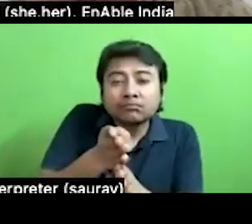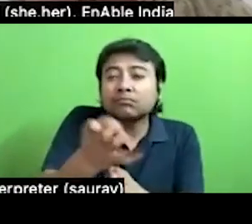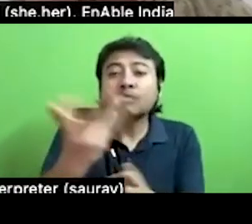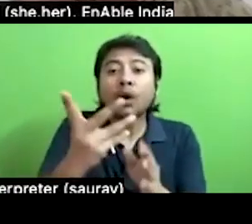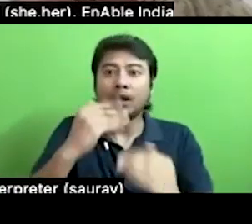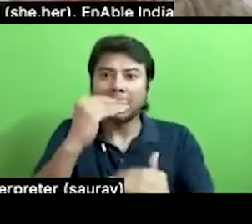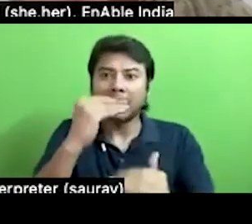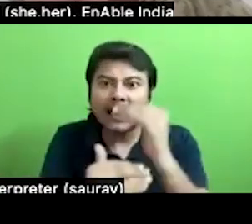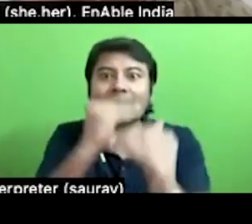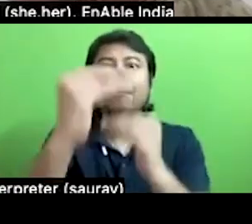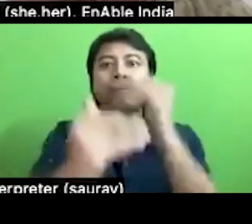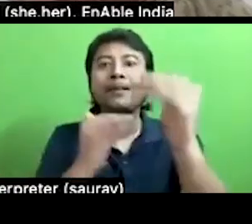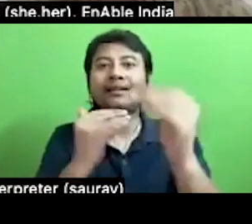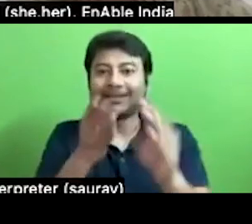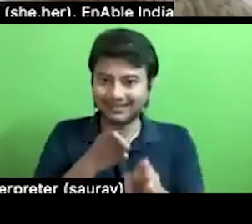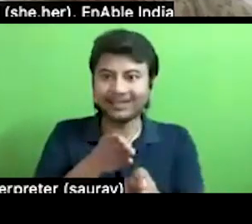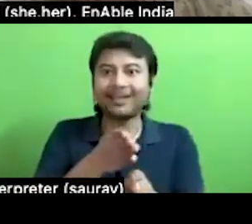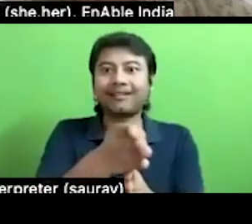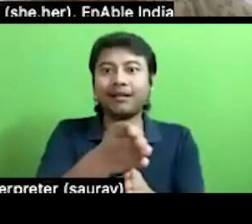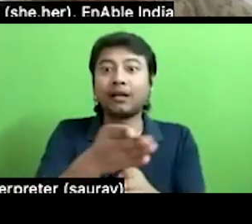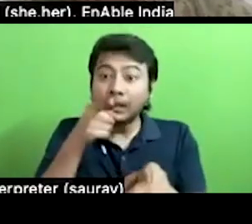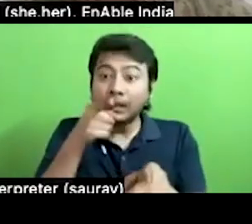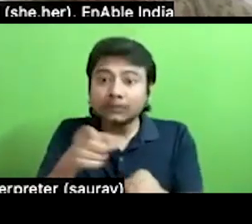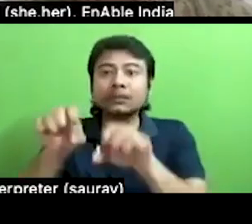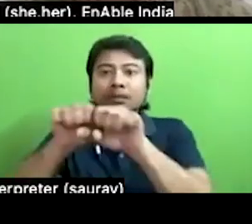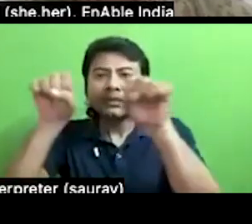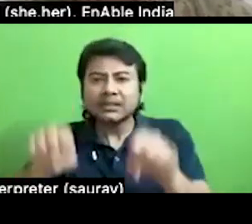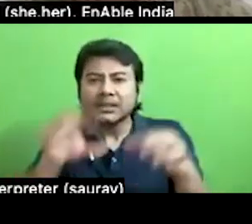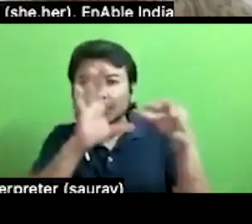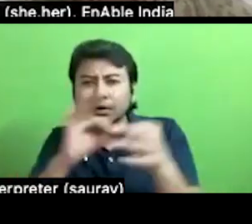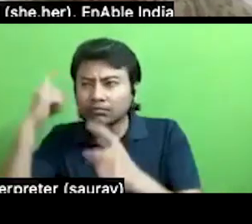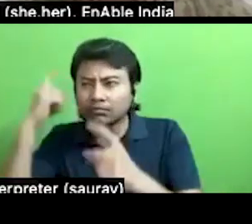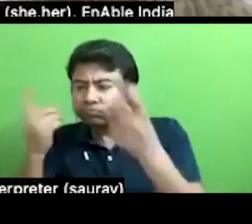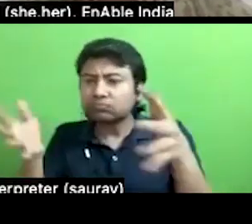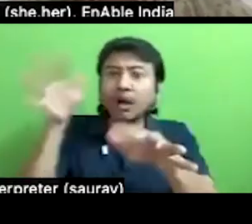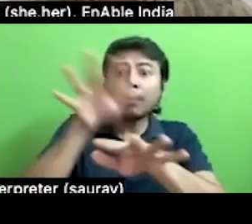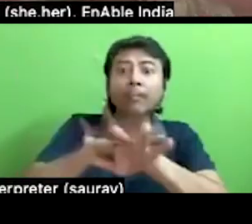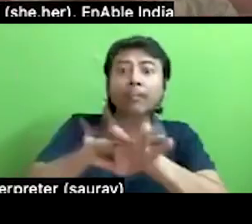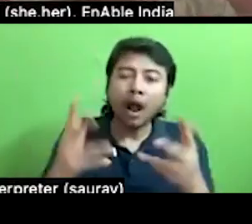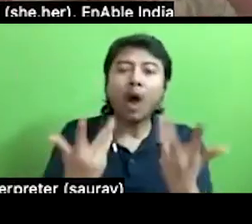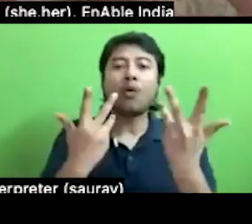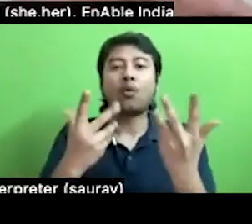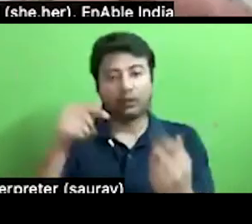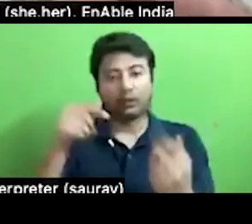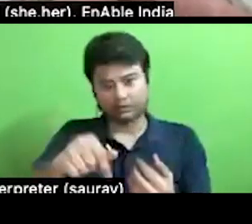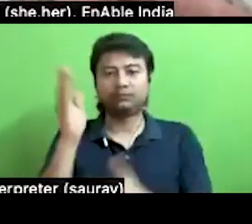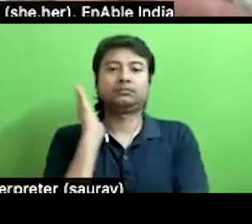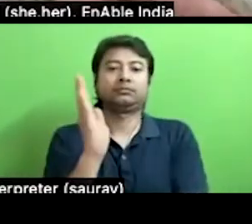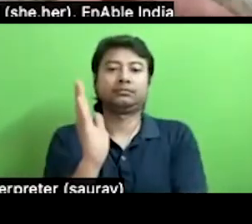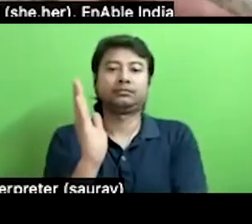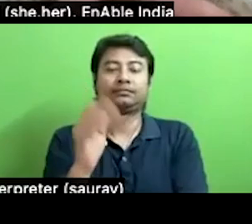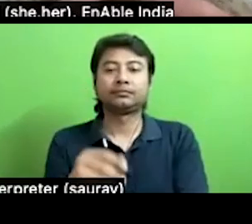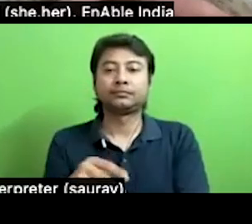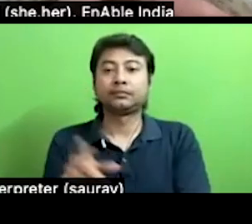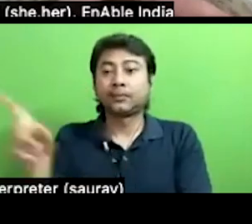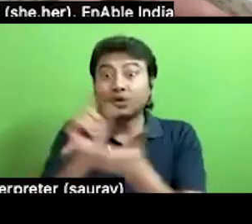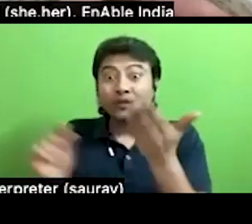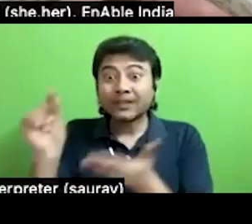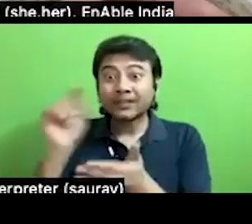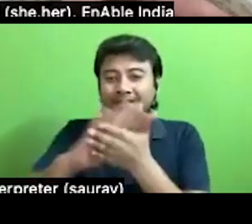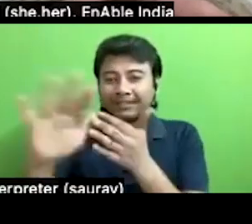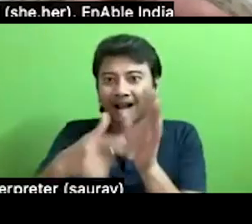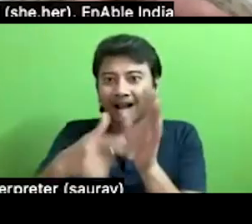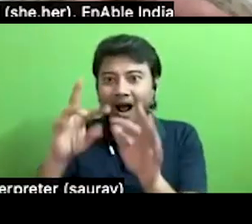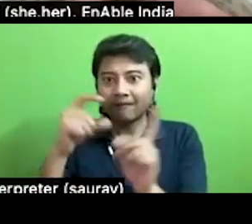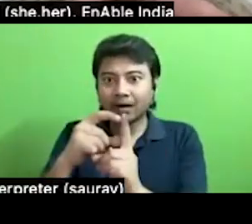And this is where I will talk of some of the insights that we gained at Harvard. And a couple of them were like, whoa, though I feel I've